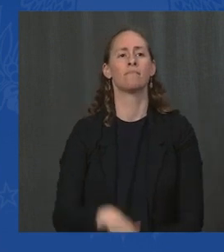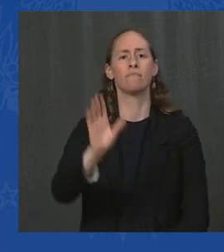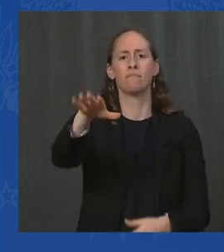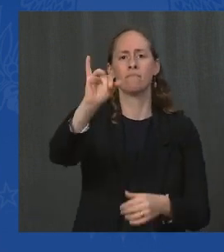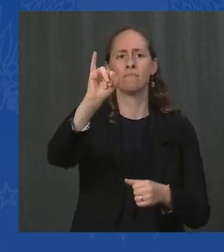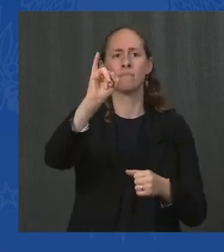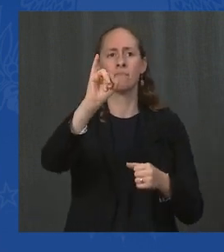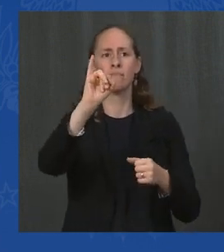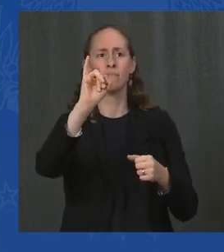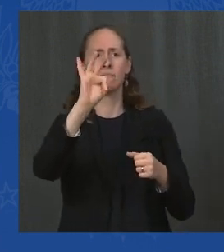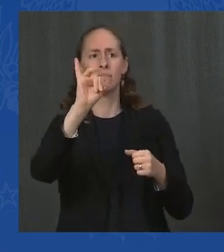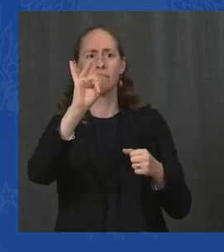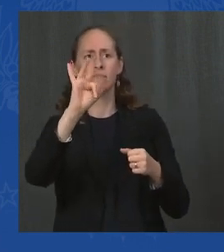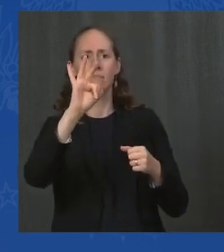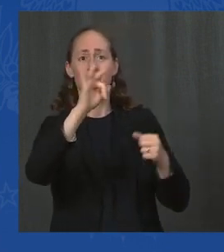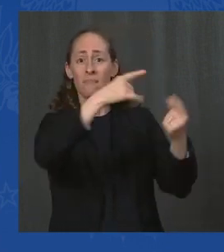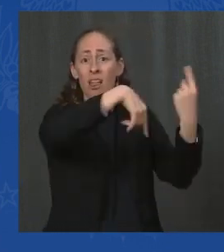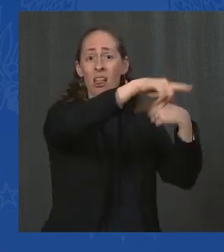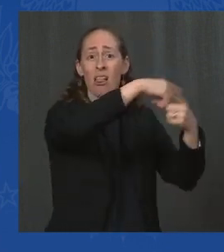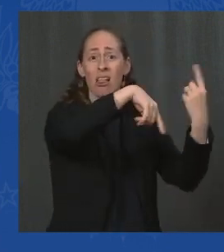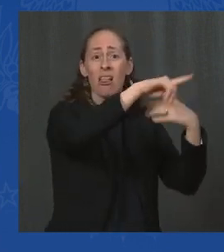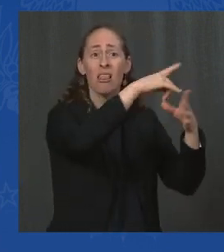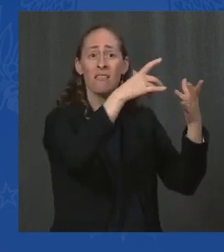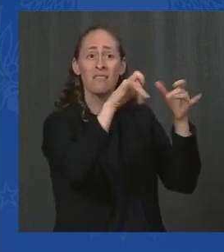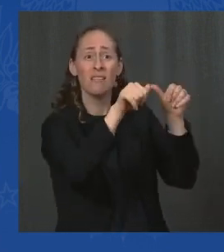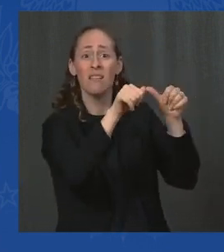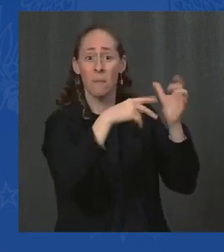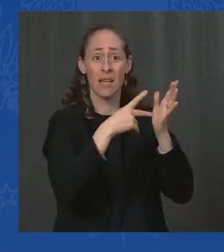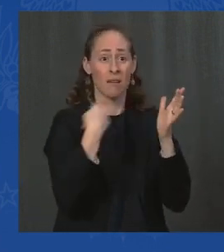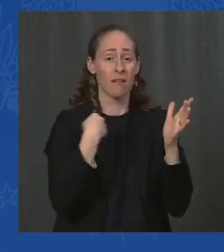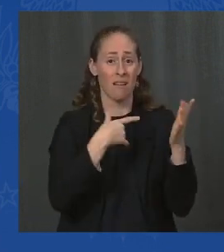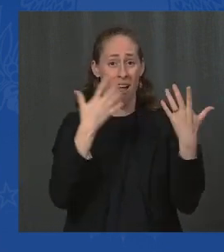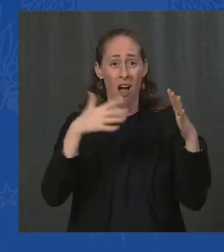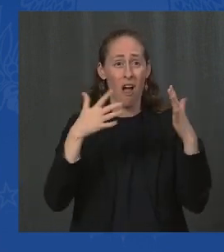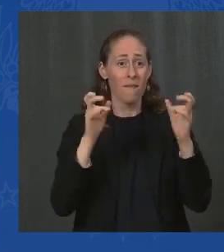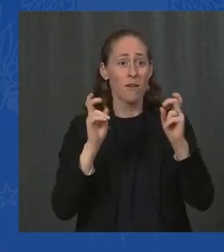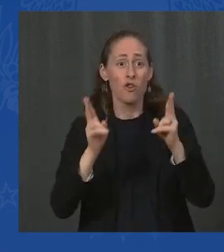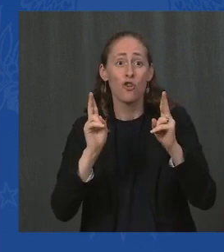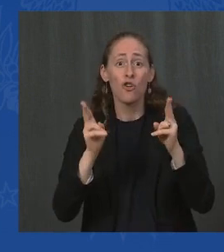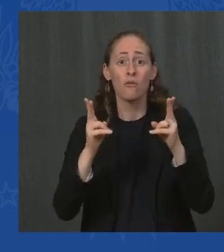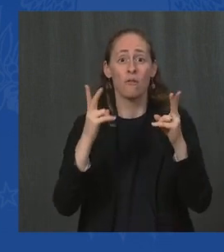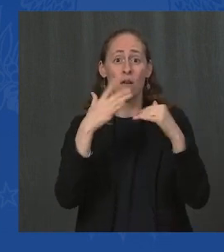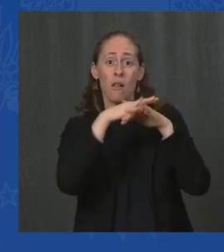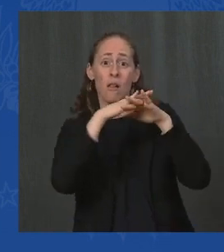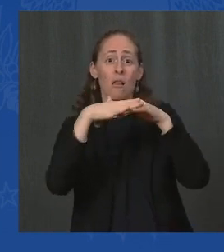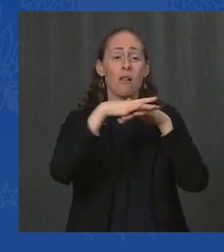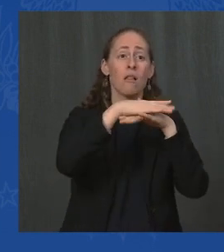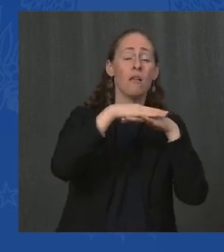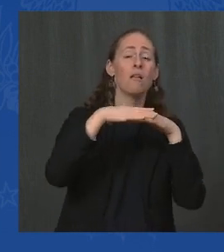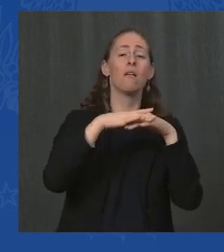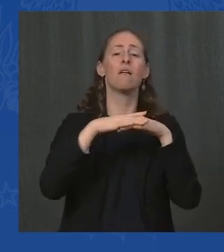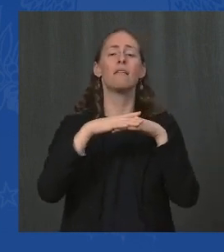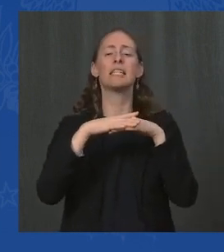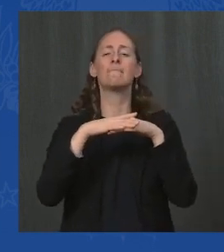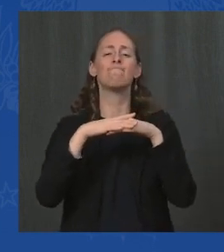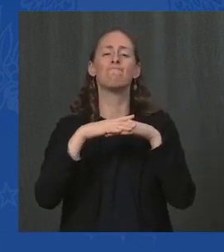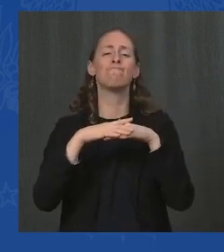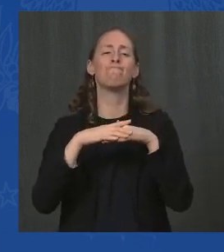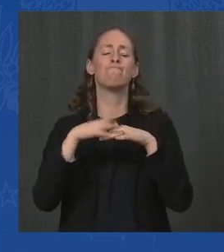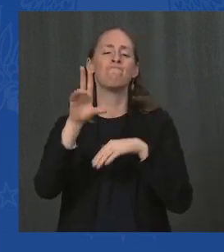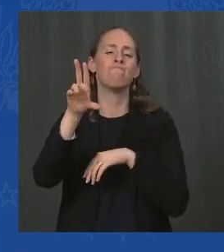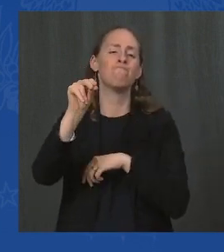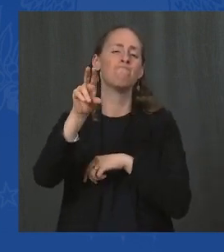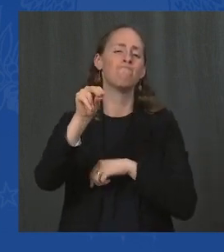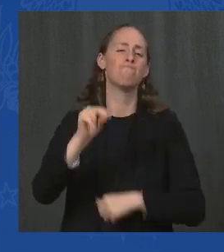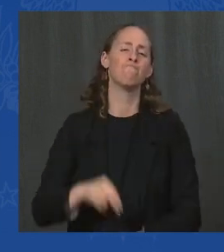There still would have been a rush to the airport, a breakdown in confidence and control of the government, and it still would